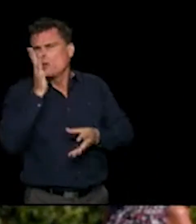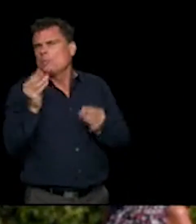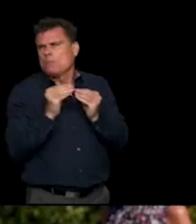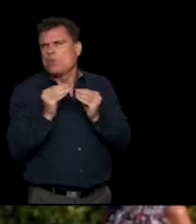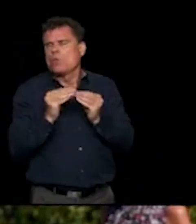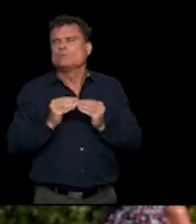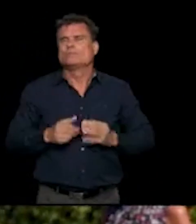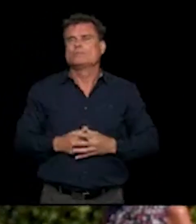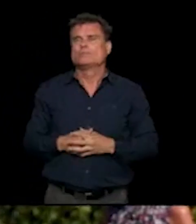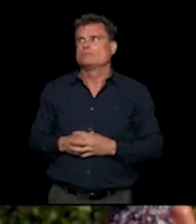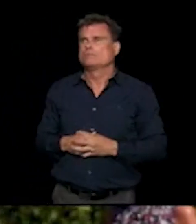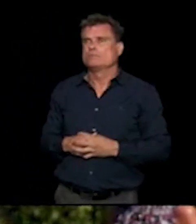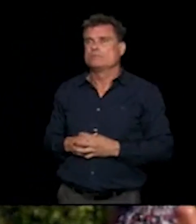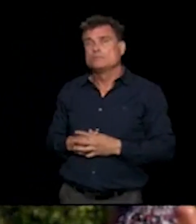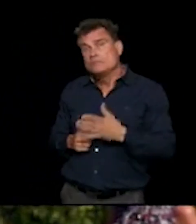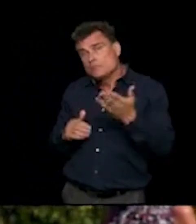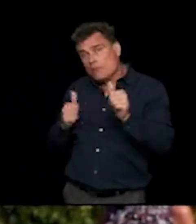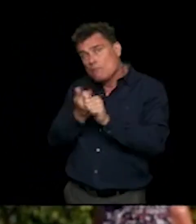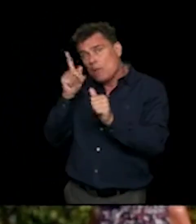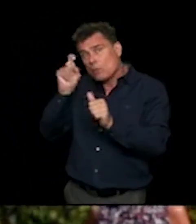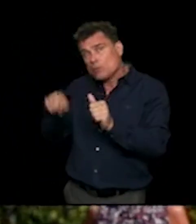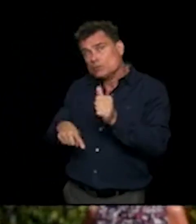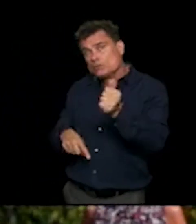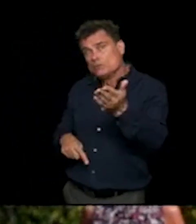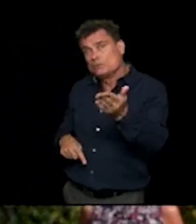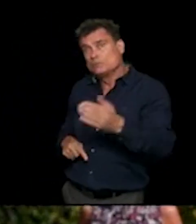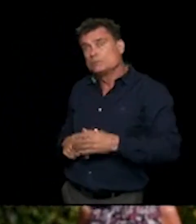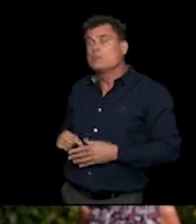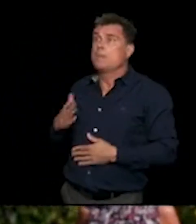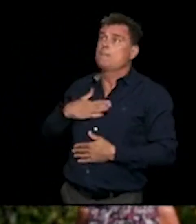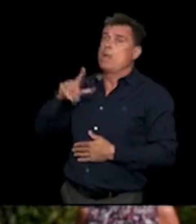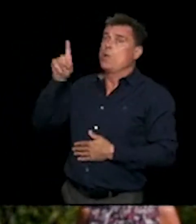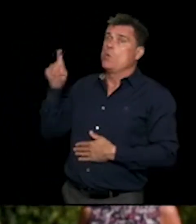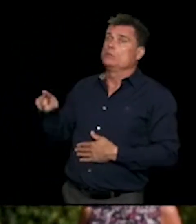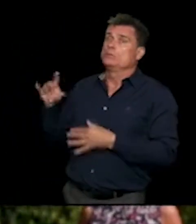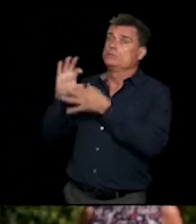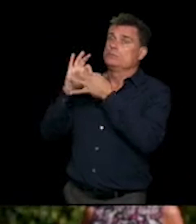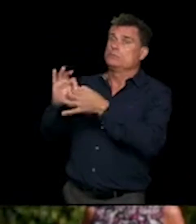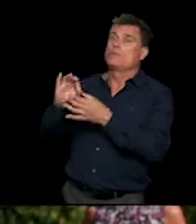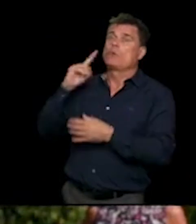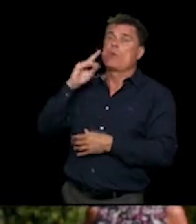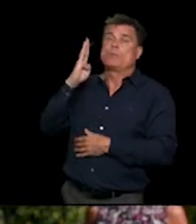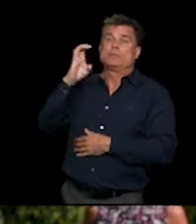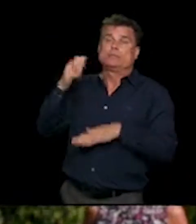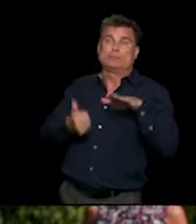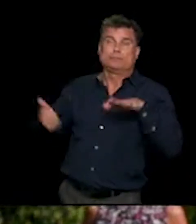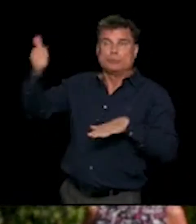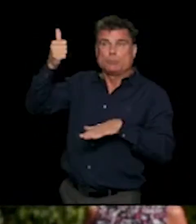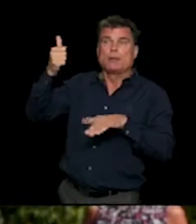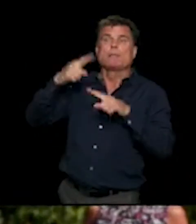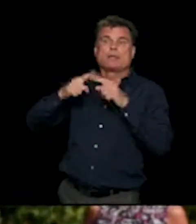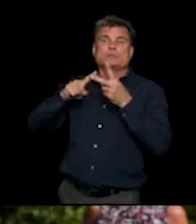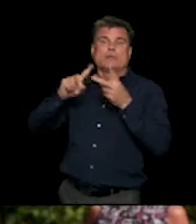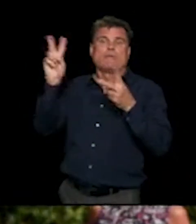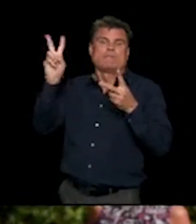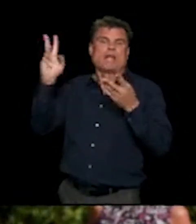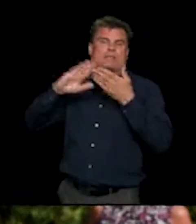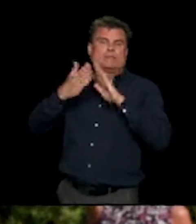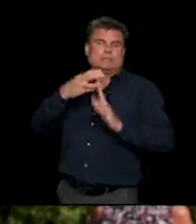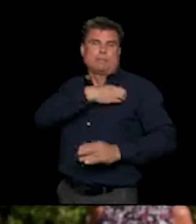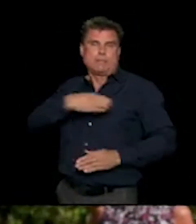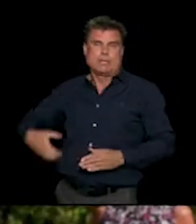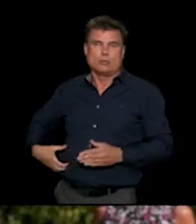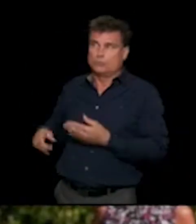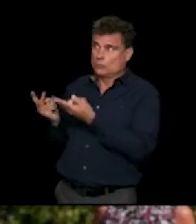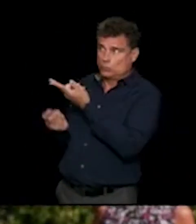I do, just for Premier and Mayor Kennedy. I mean, people are certainly excited to hear what might come next. But for you, Premier, is there some sort